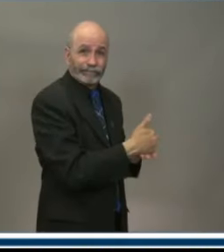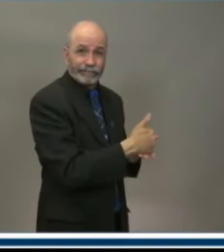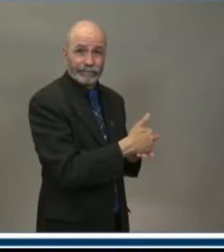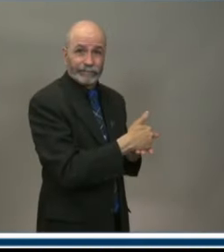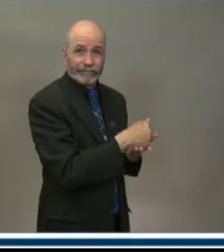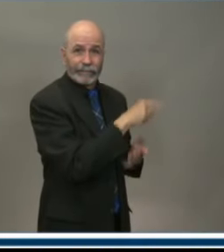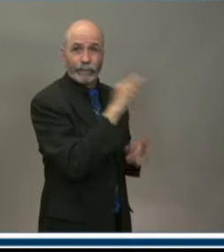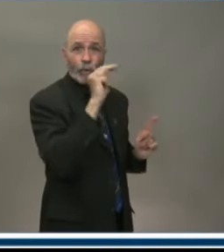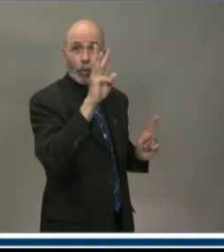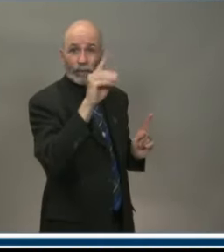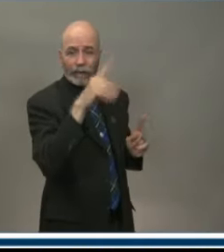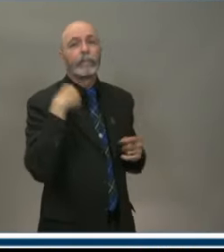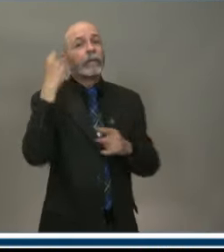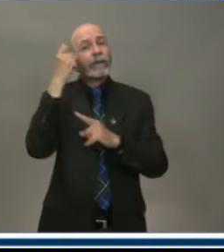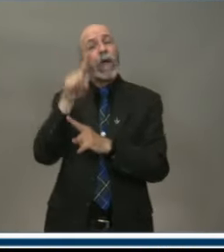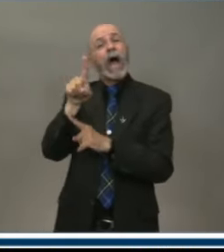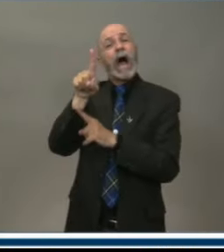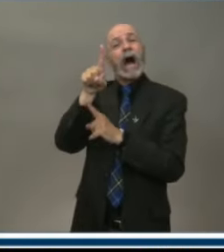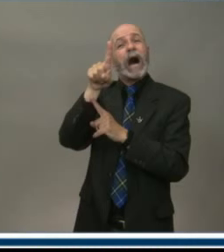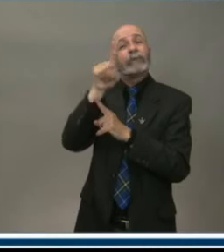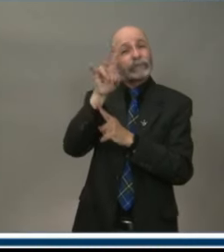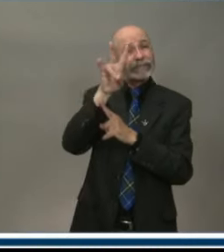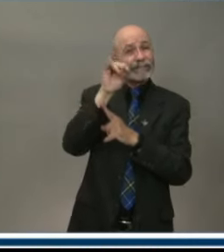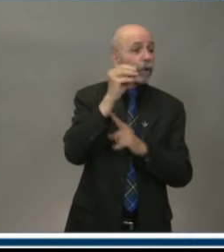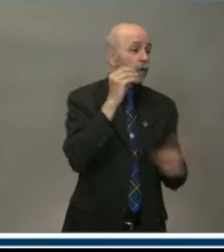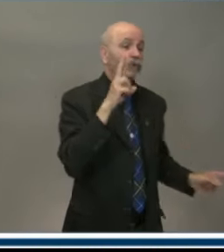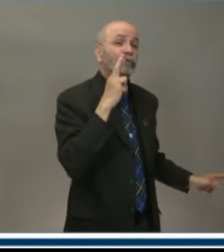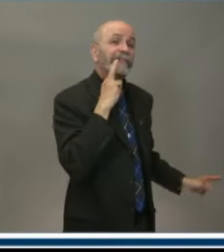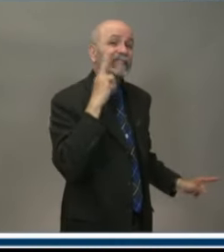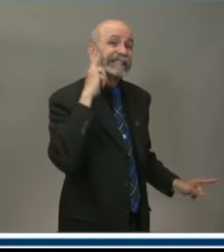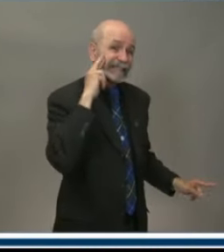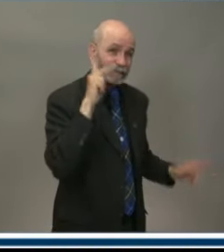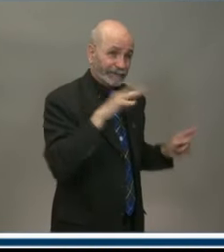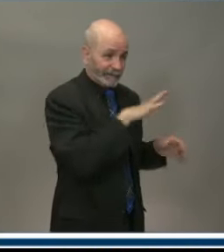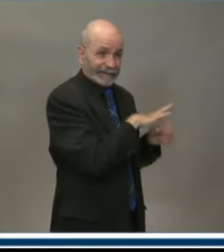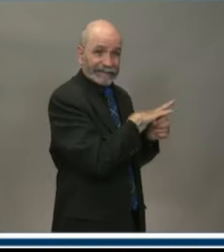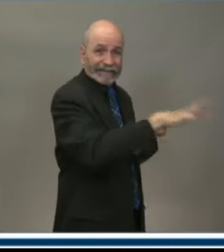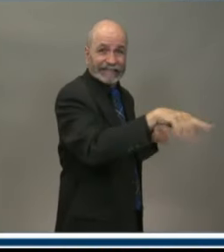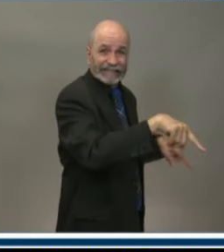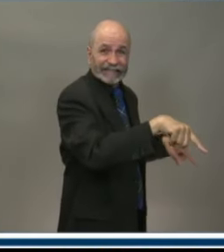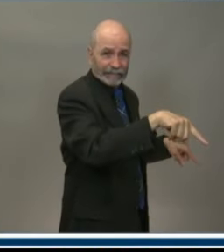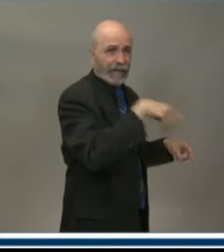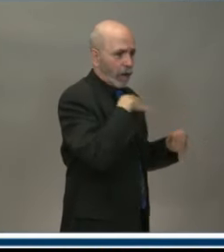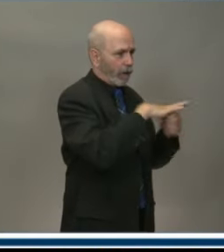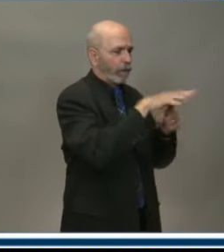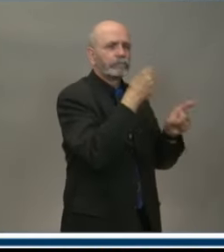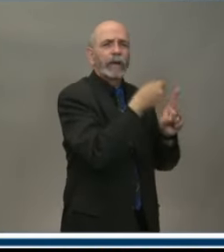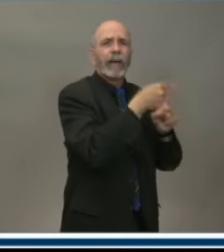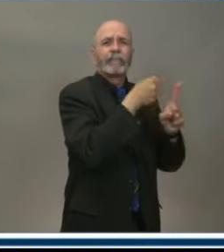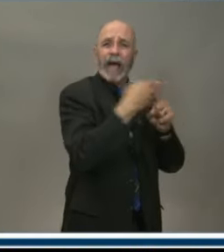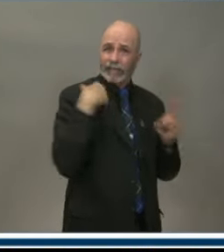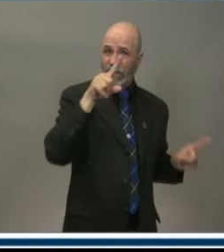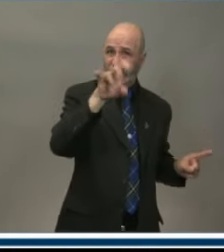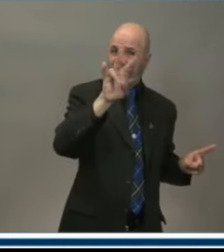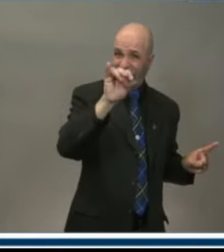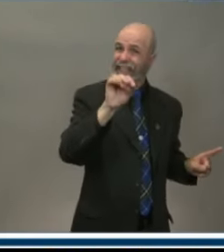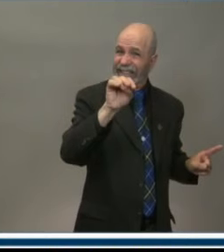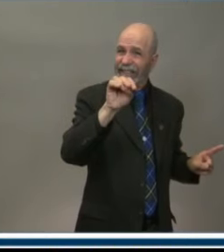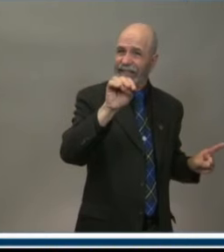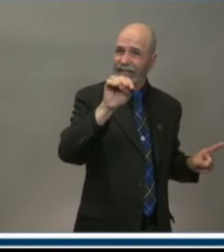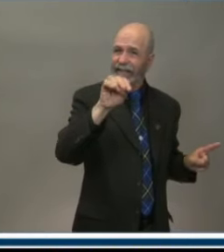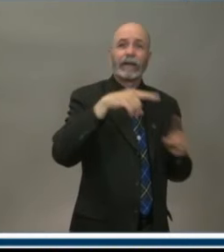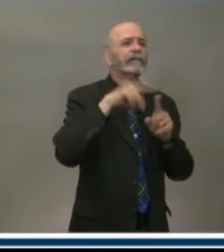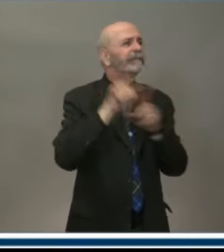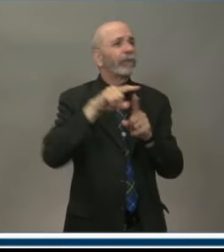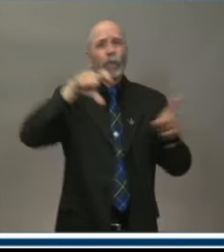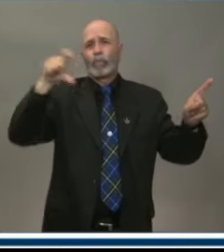know some nursing homes in Ontario and Quebec are doing this. So is that something we're considering now? Not at this point. We have